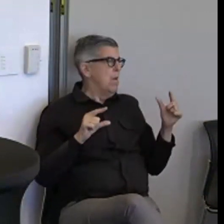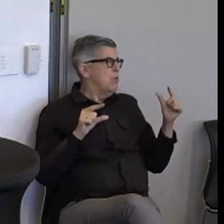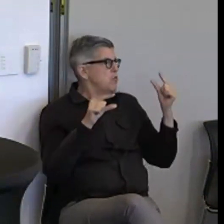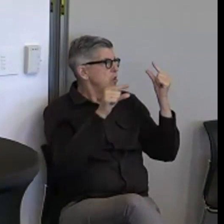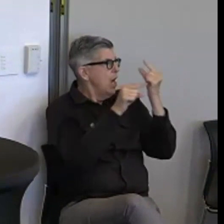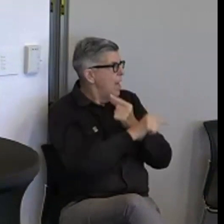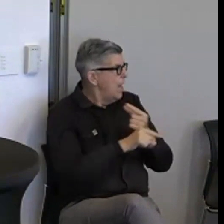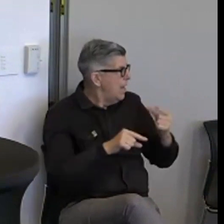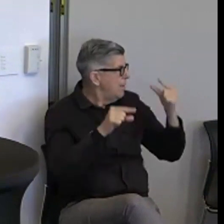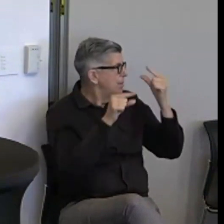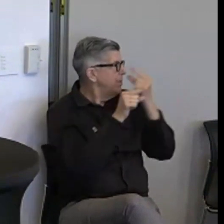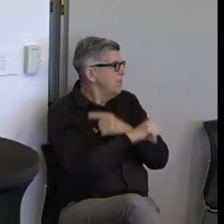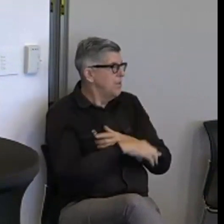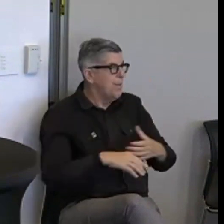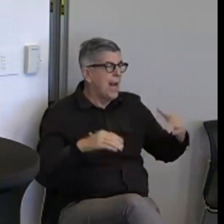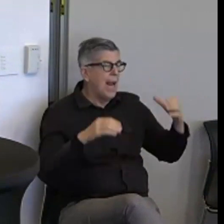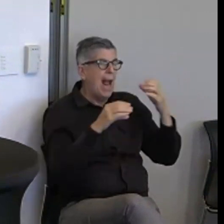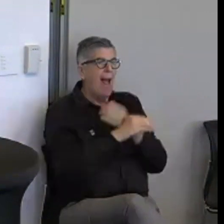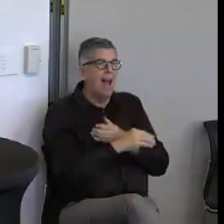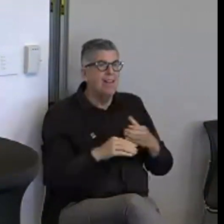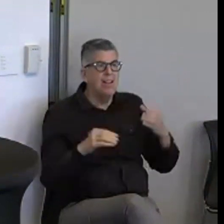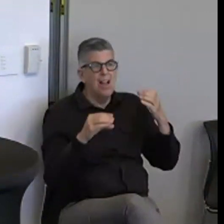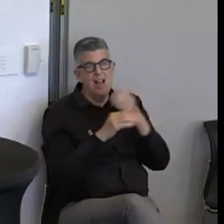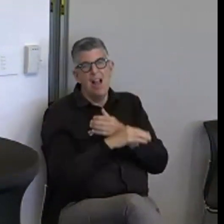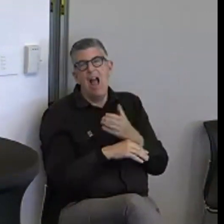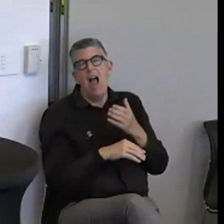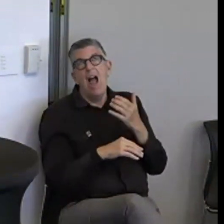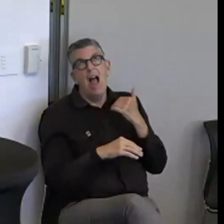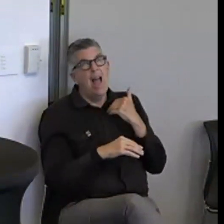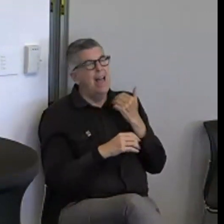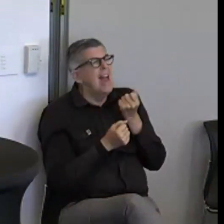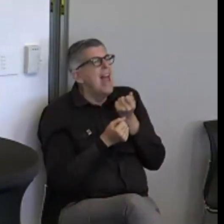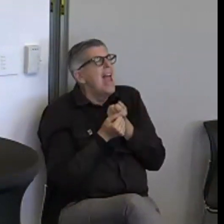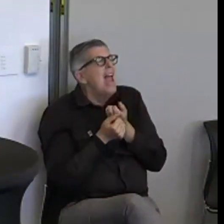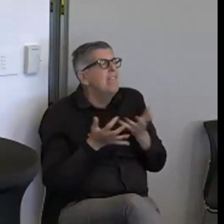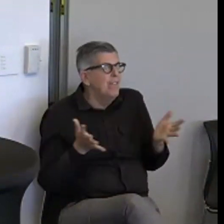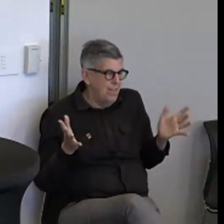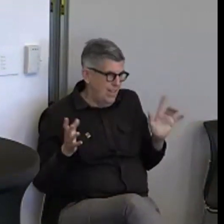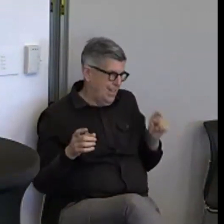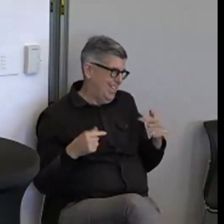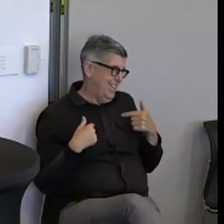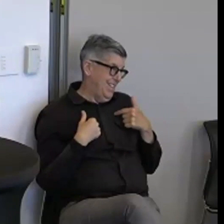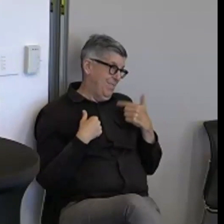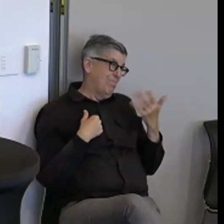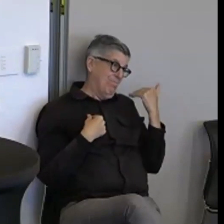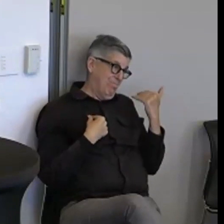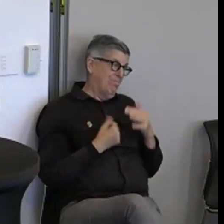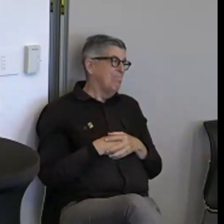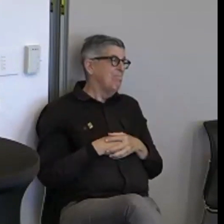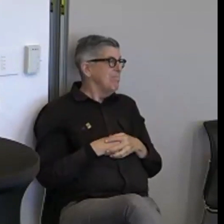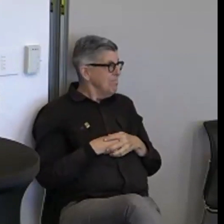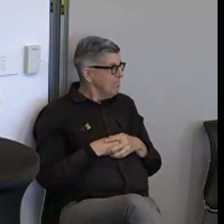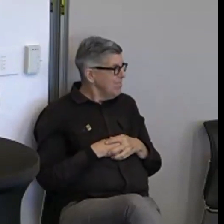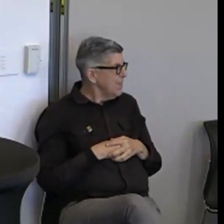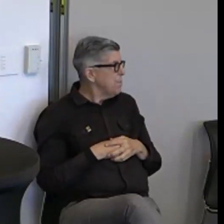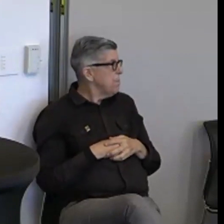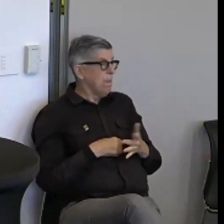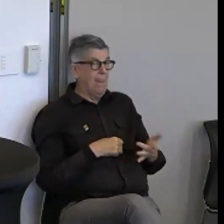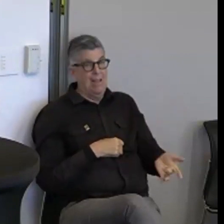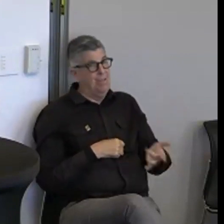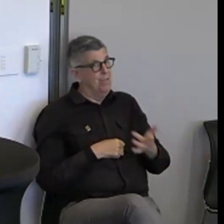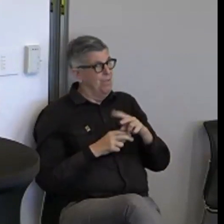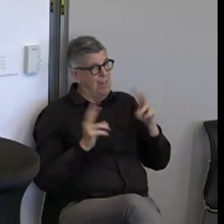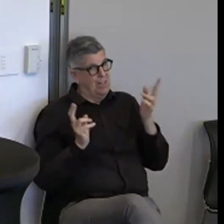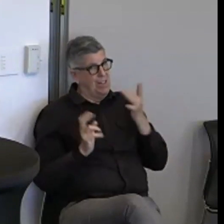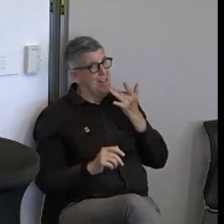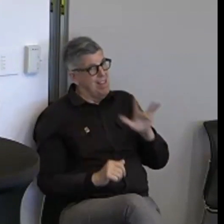my calculus. Like, I had everything I needed. And I was really lucky to